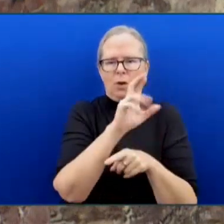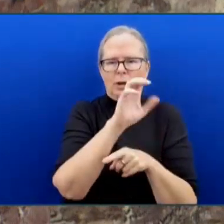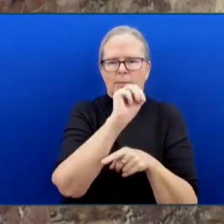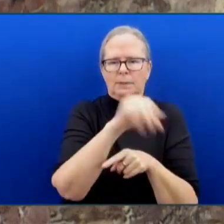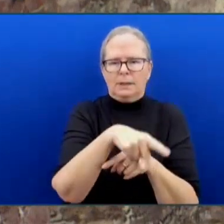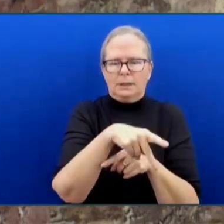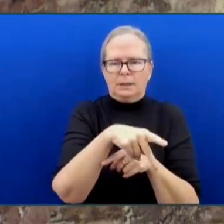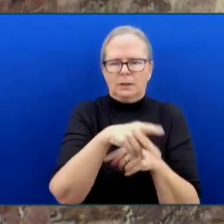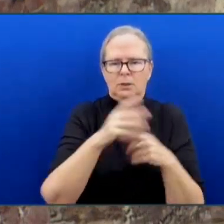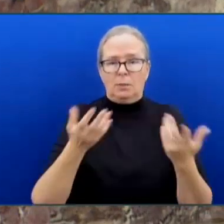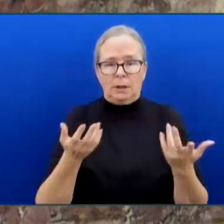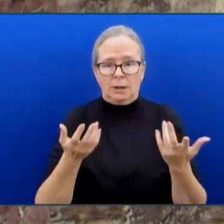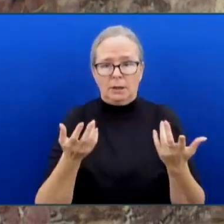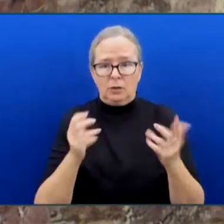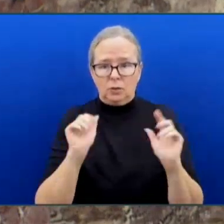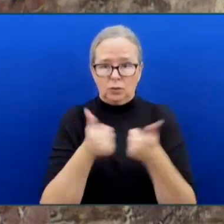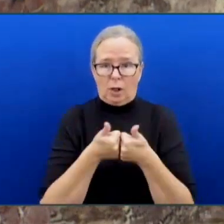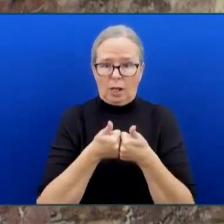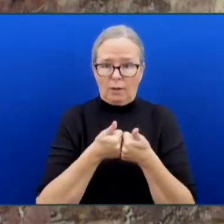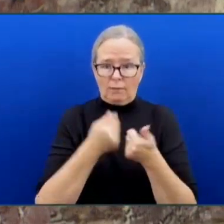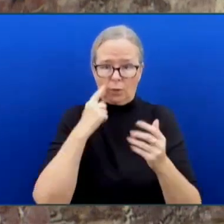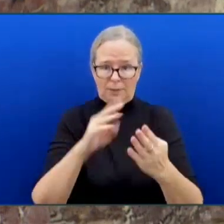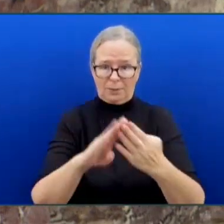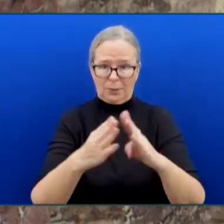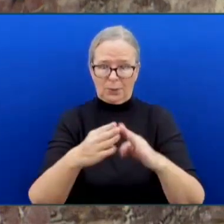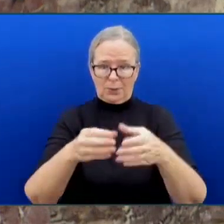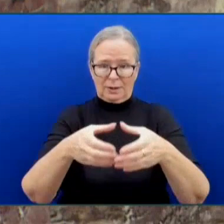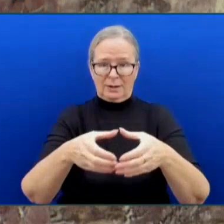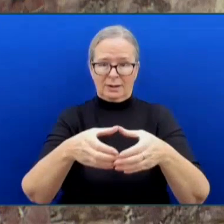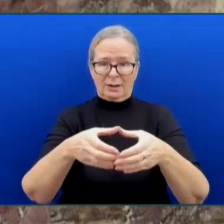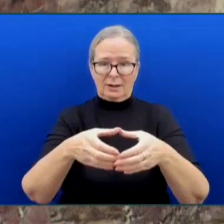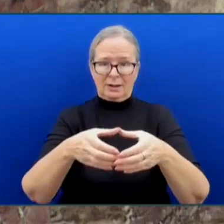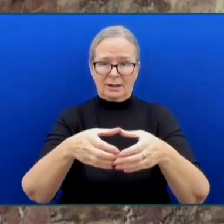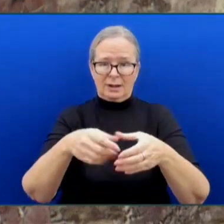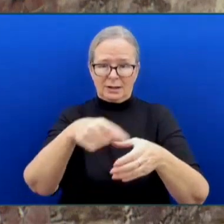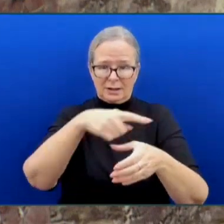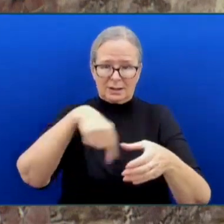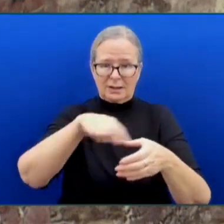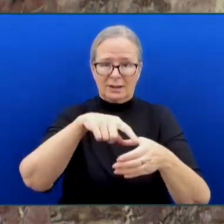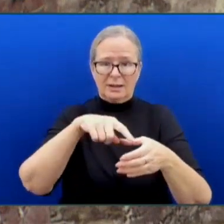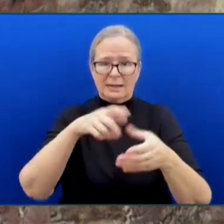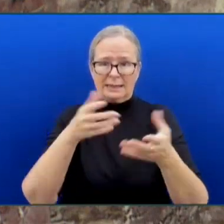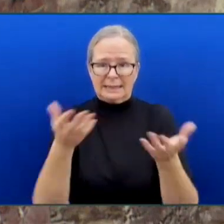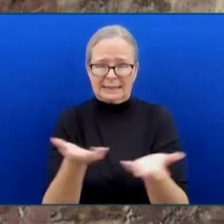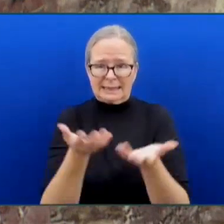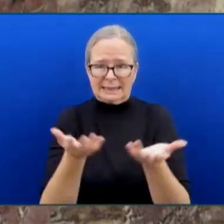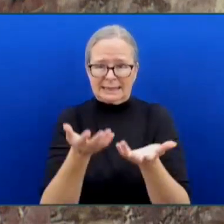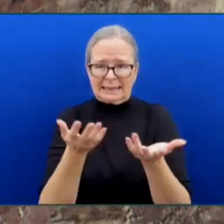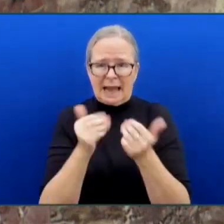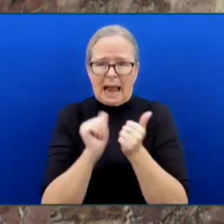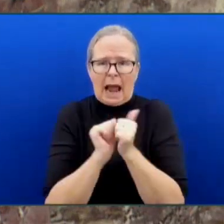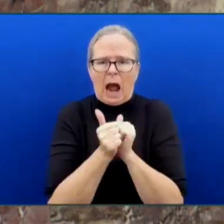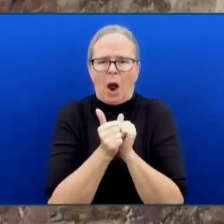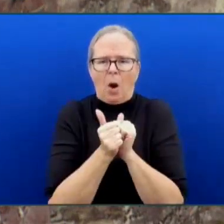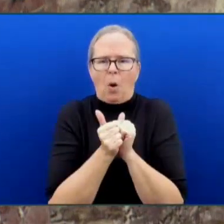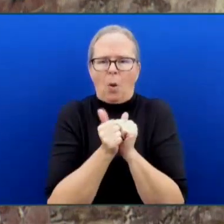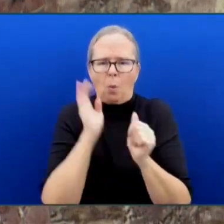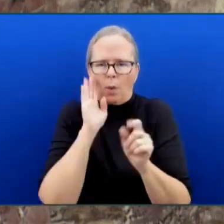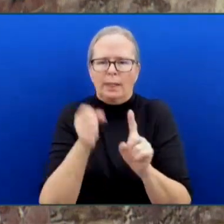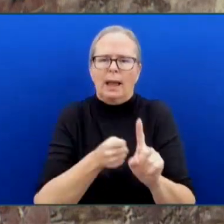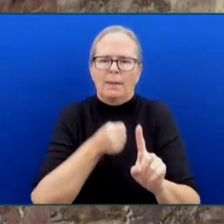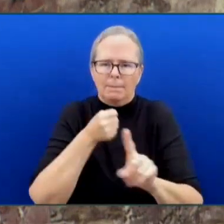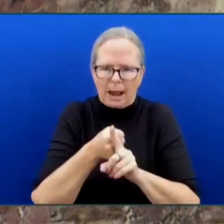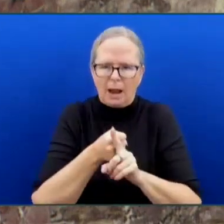that transition of the largest RCMP detachment would have in communities right across this province, Honourable Speaker. And I can tell the